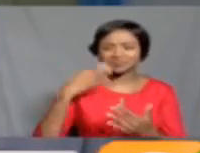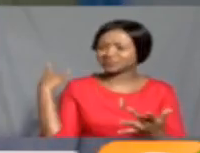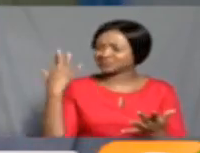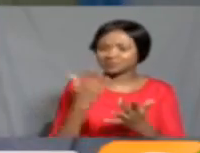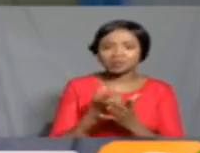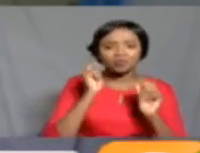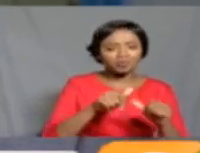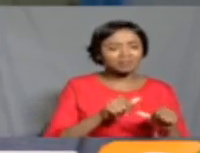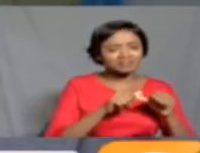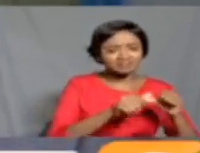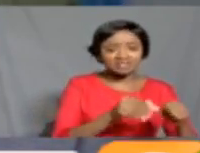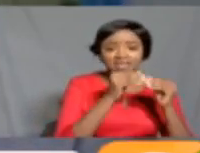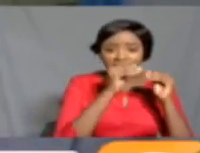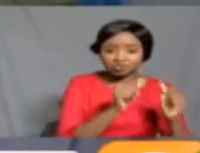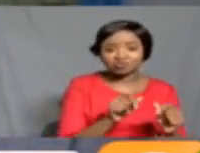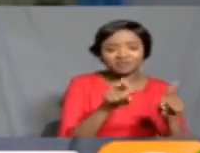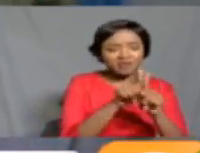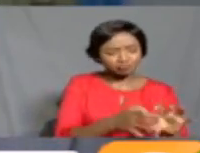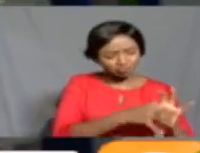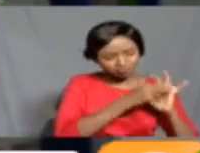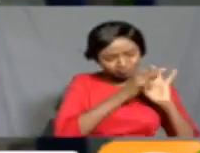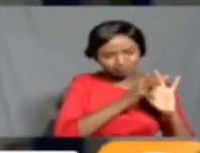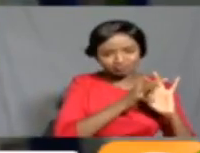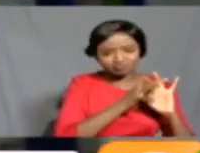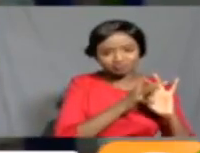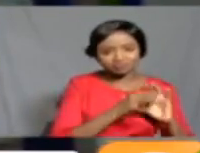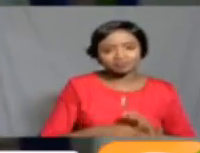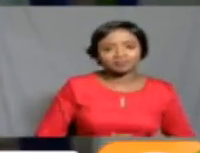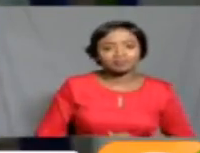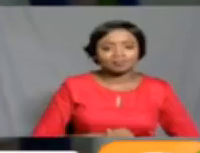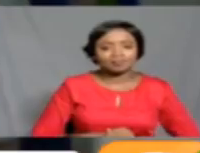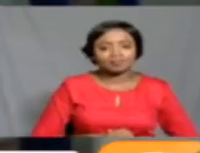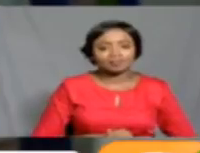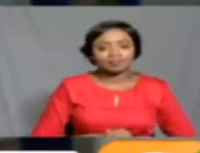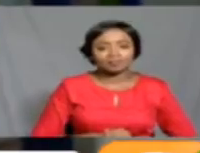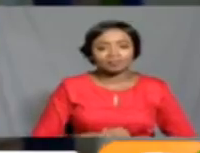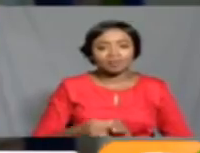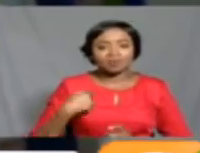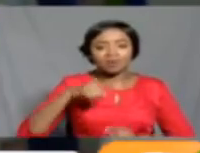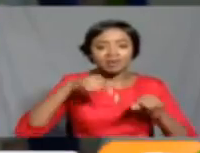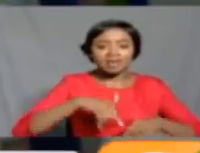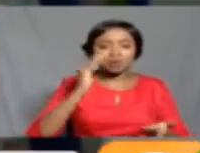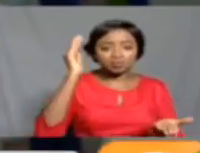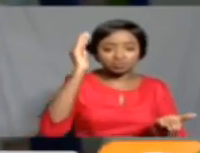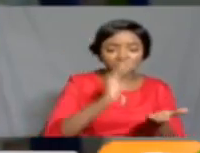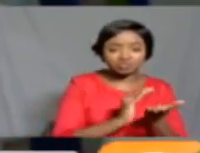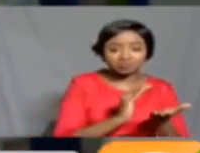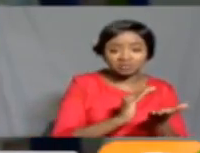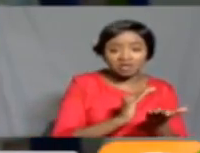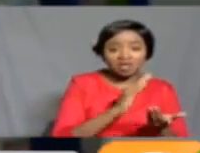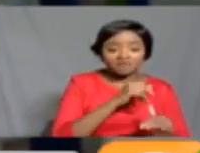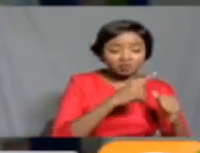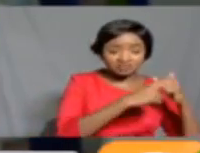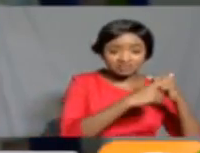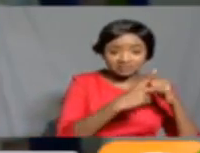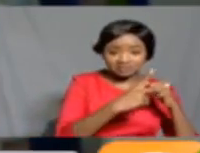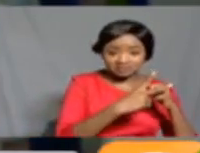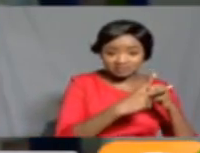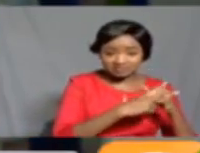we have to maintain it. We have to be committed on it. We have been able to reduce our non-revenue water from